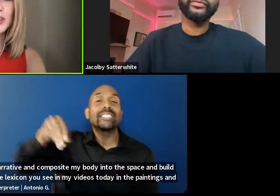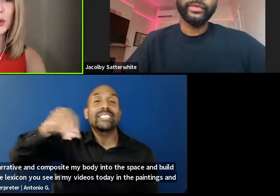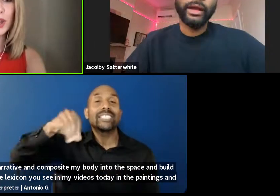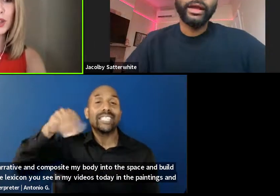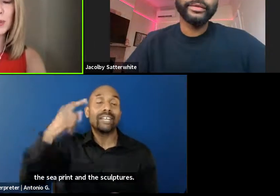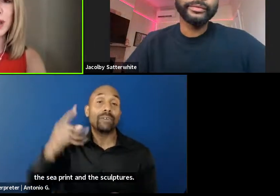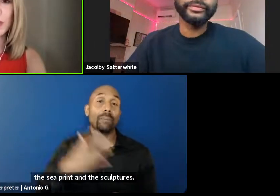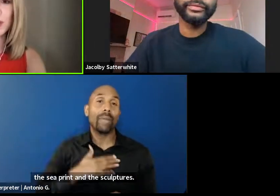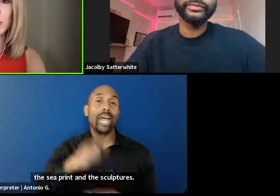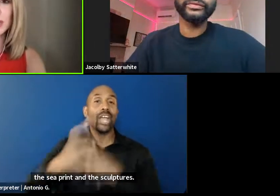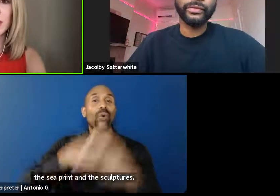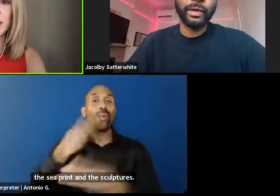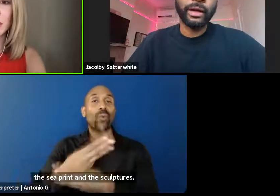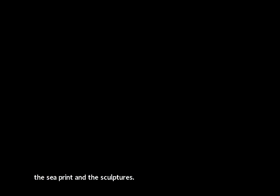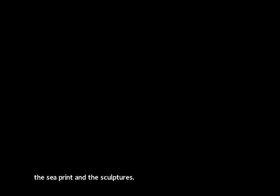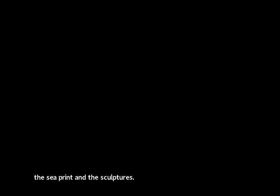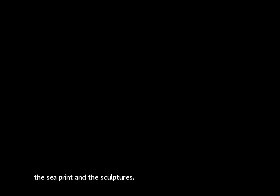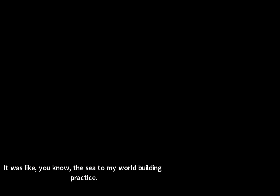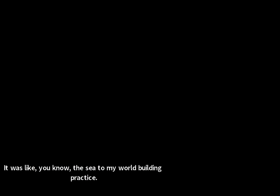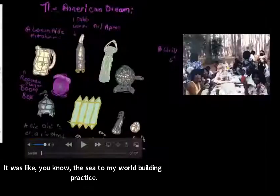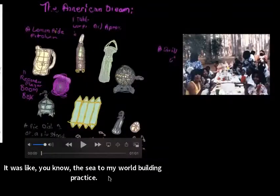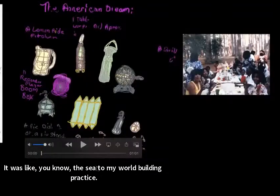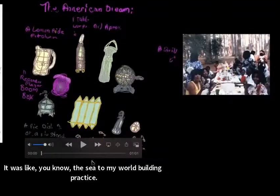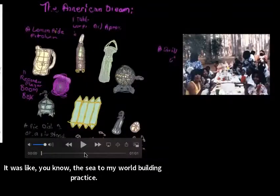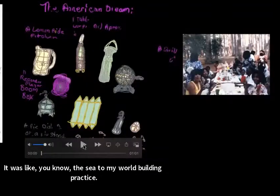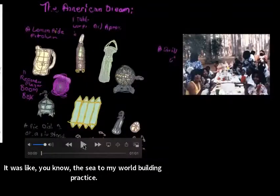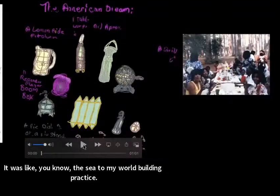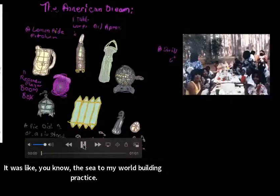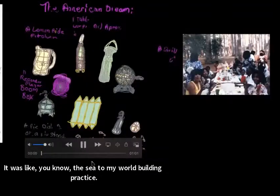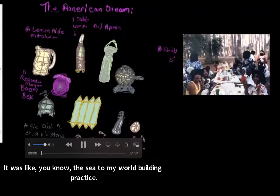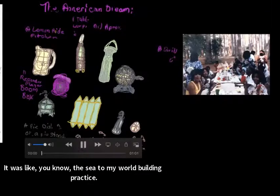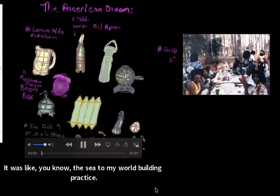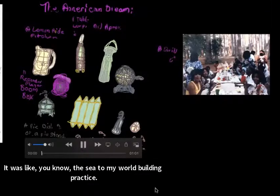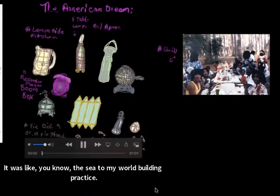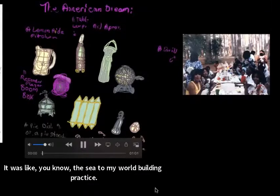So let's show that clip now and then we can talk about it a little more.